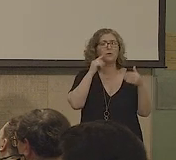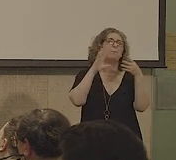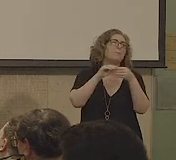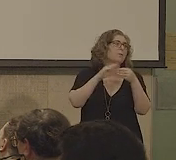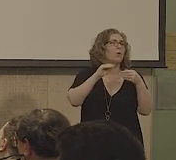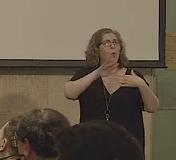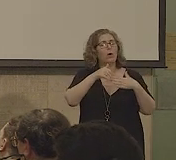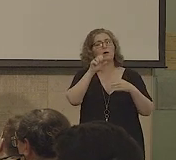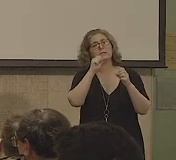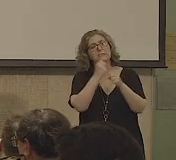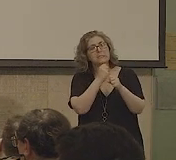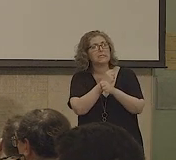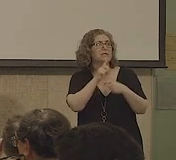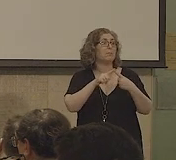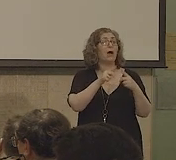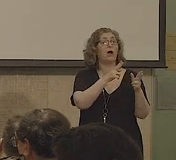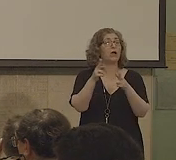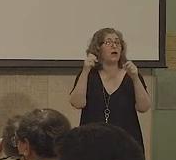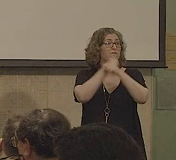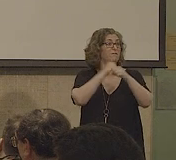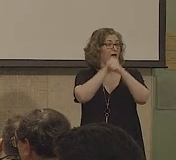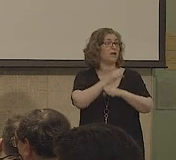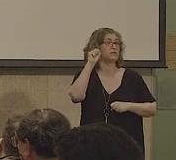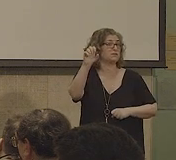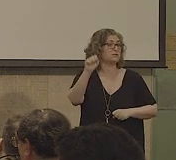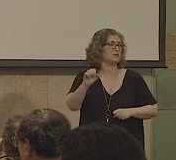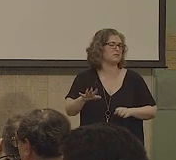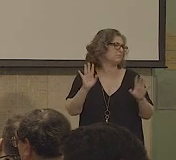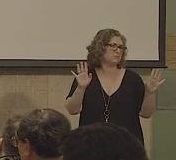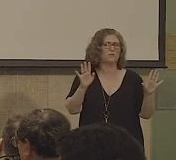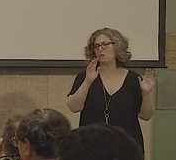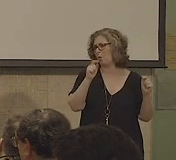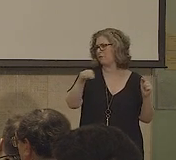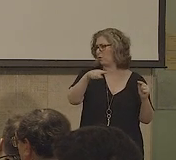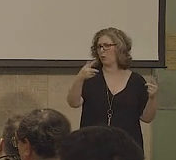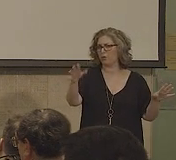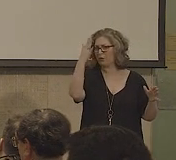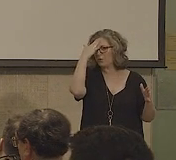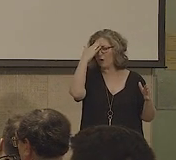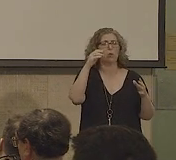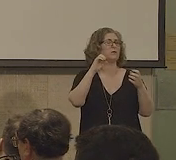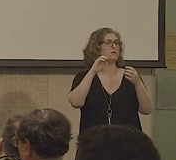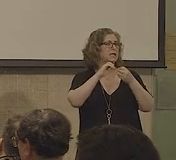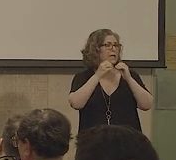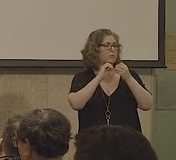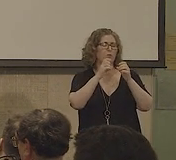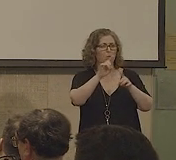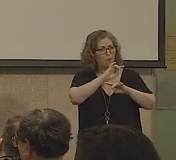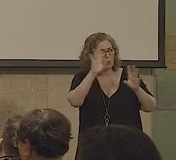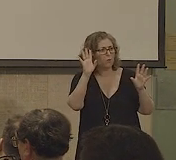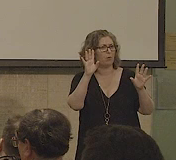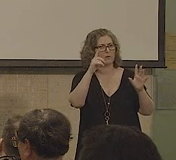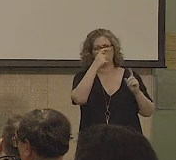gun violence statistics that document this national crisis. Everyone in this room knows that the numbers are tragic,